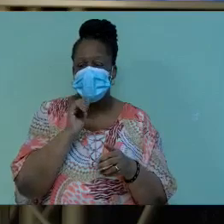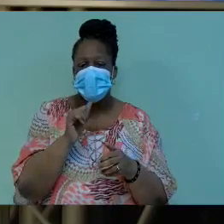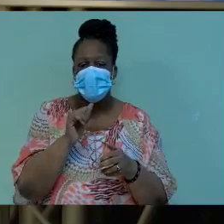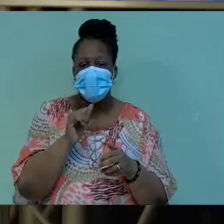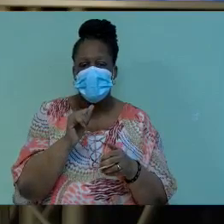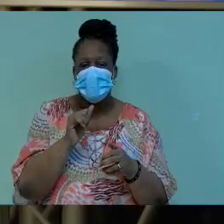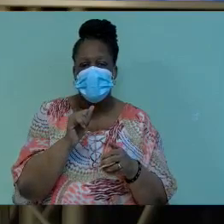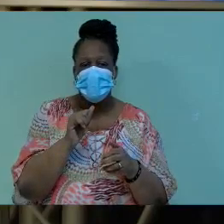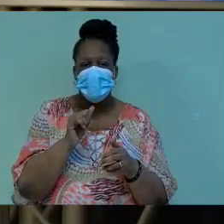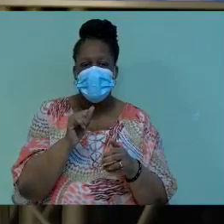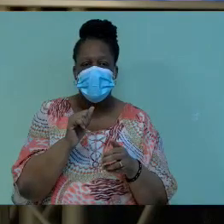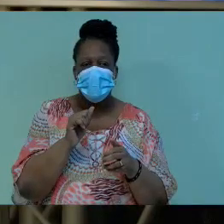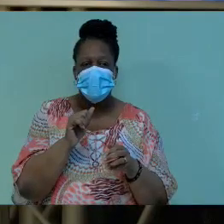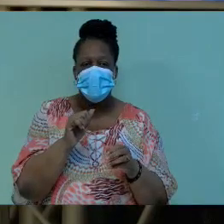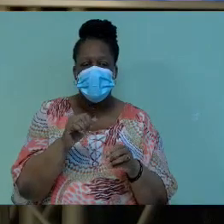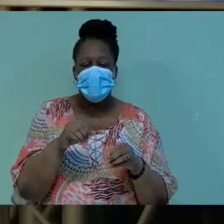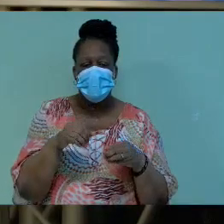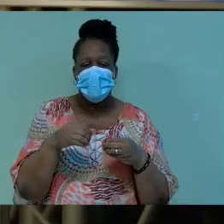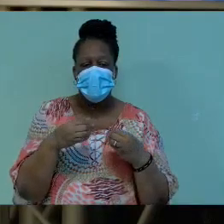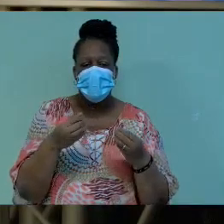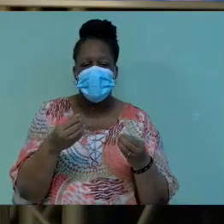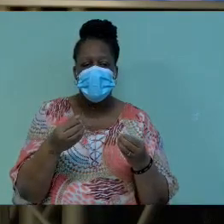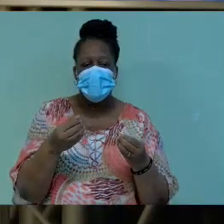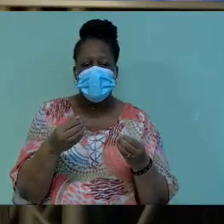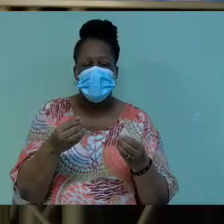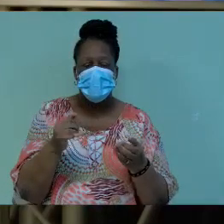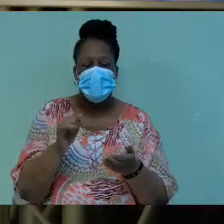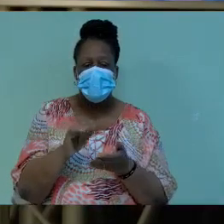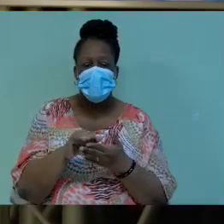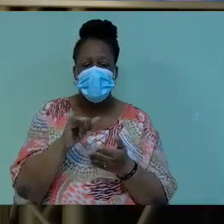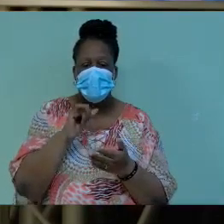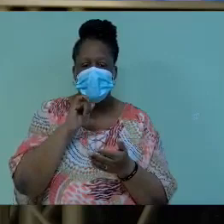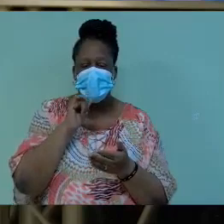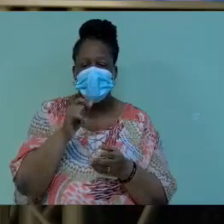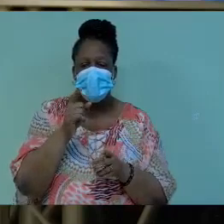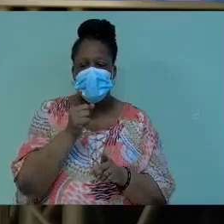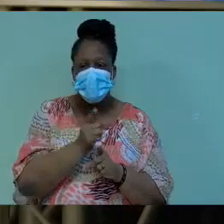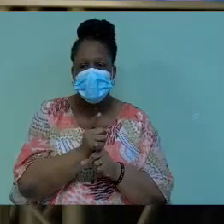of funds need to be arranged.